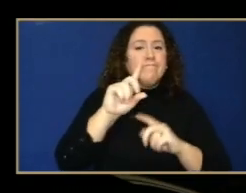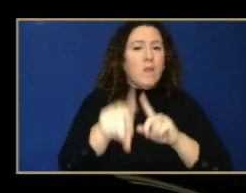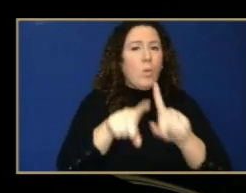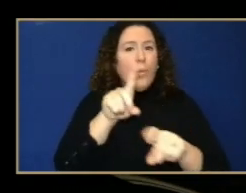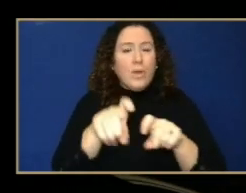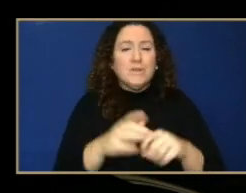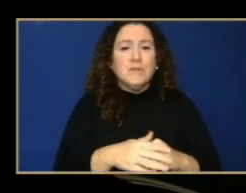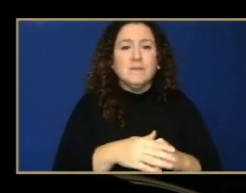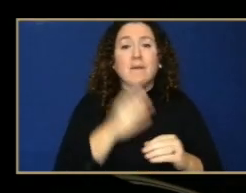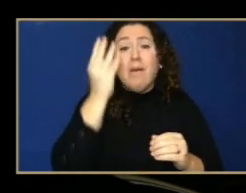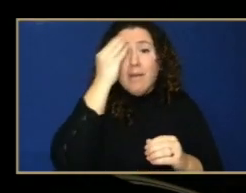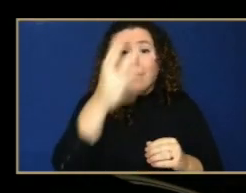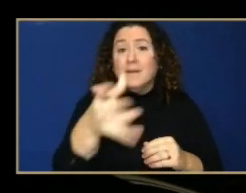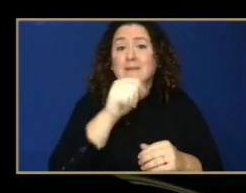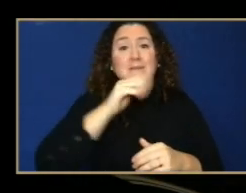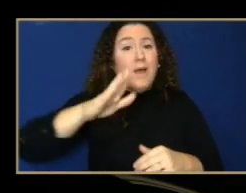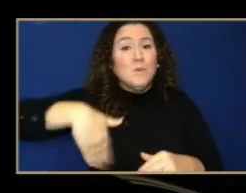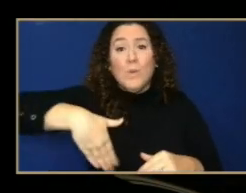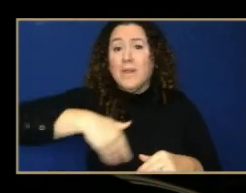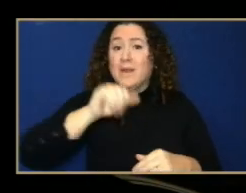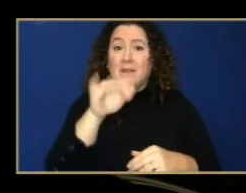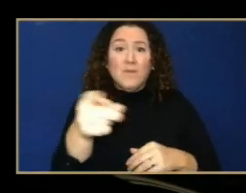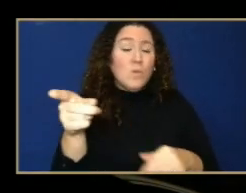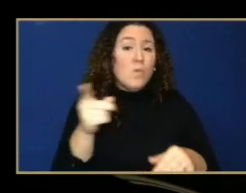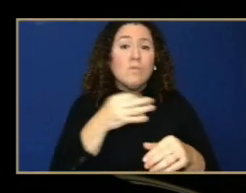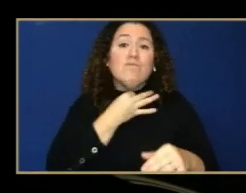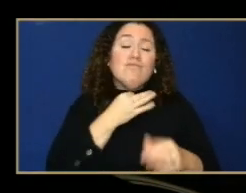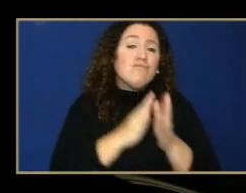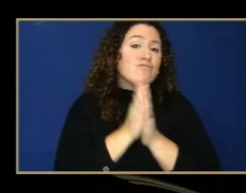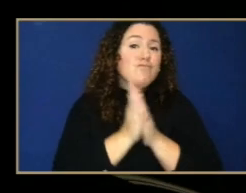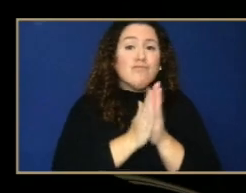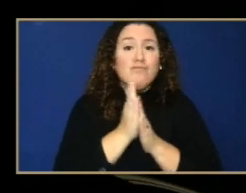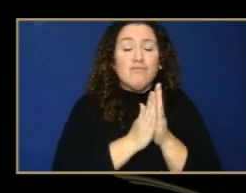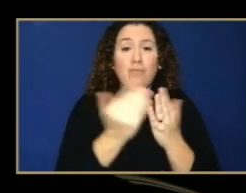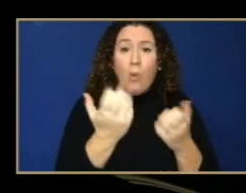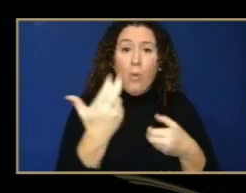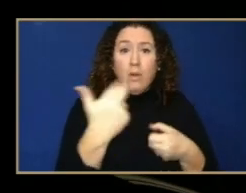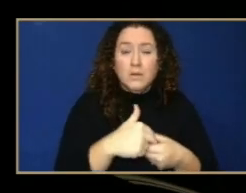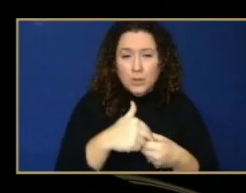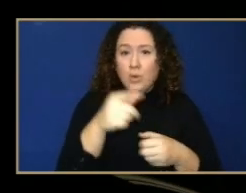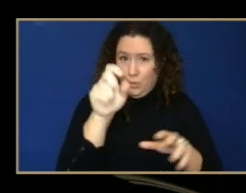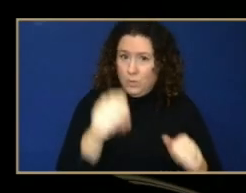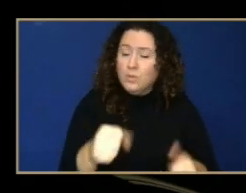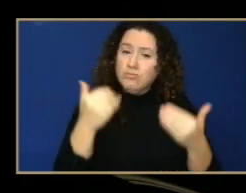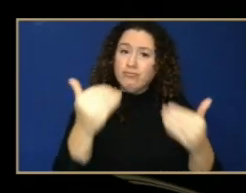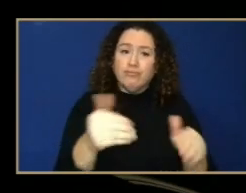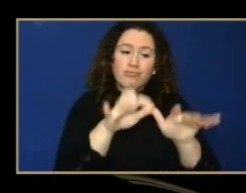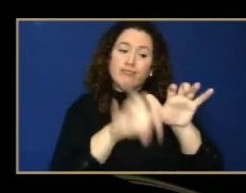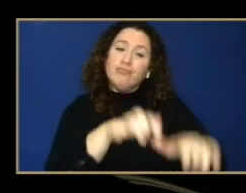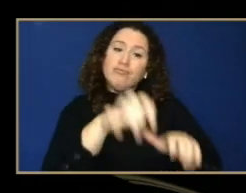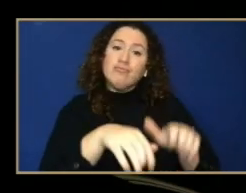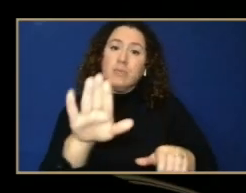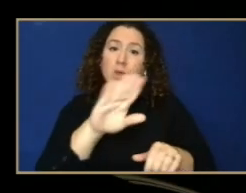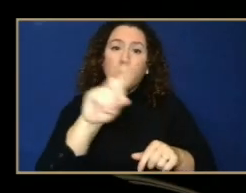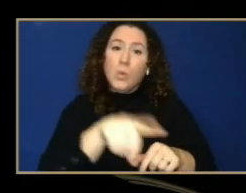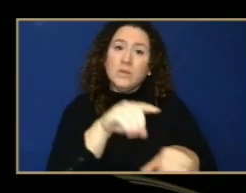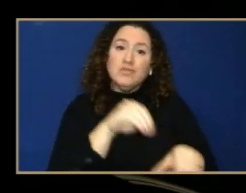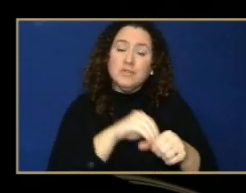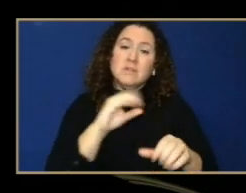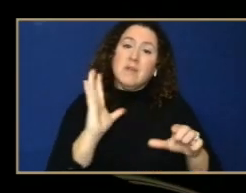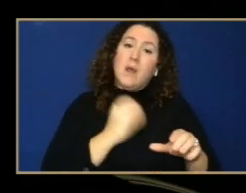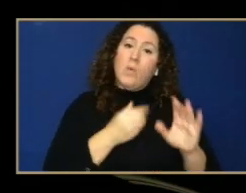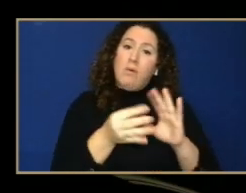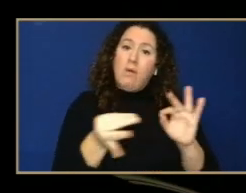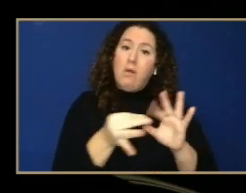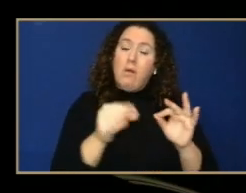too late to join the conversation with us. Please don't hesitate to submit your questions in the comment box wherever you're watching from, or by using the